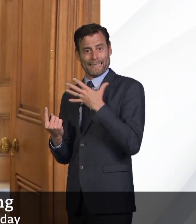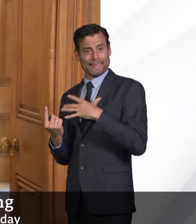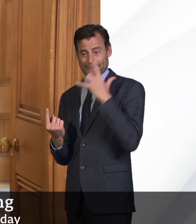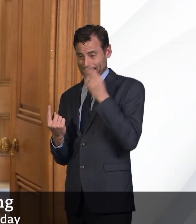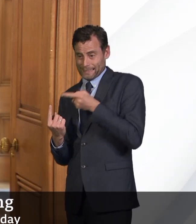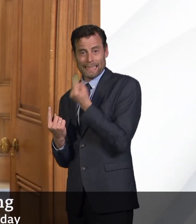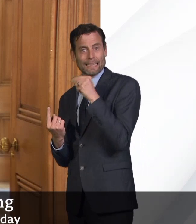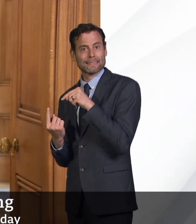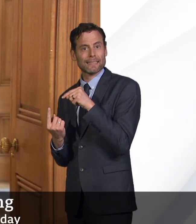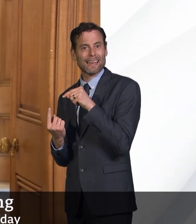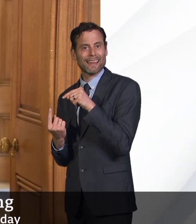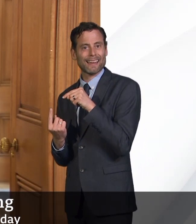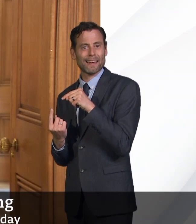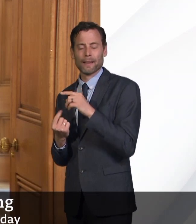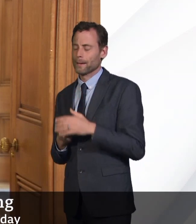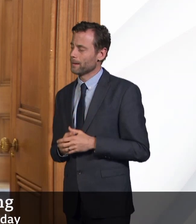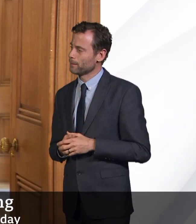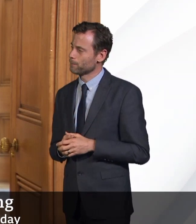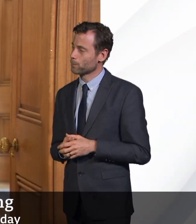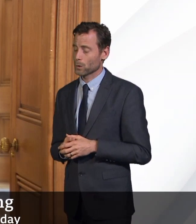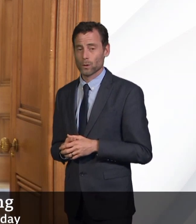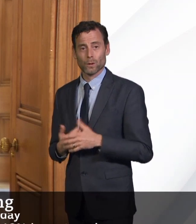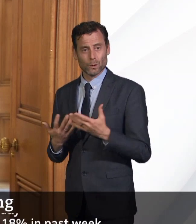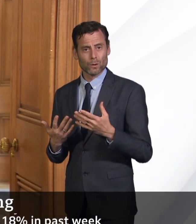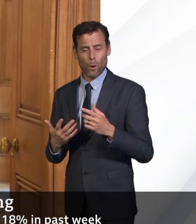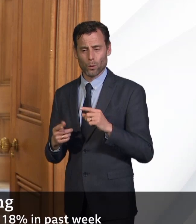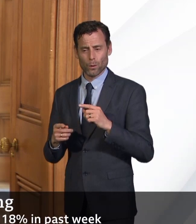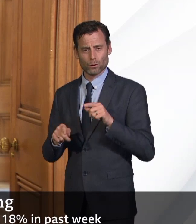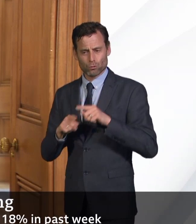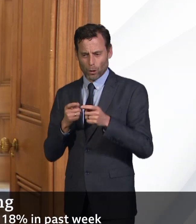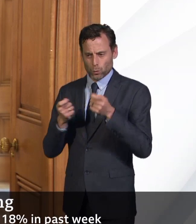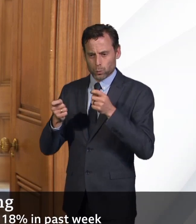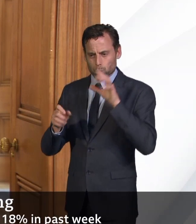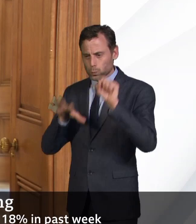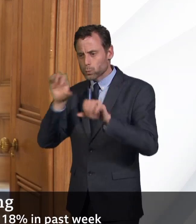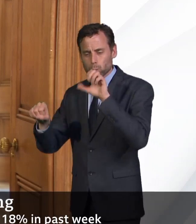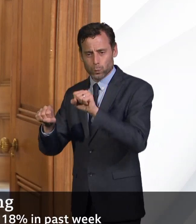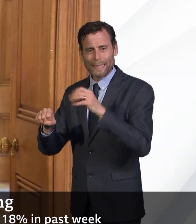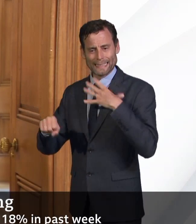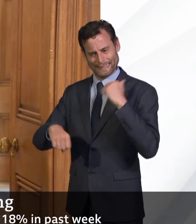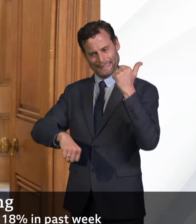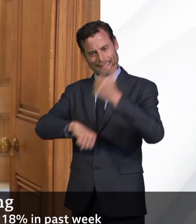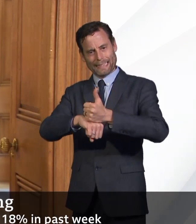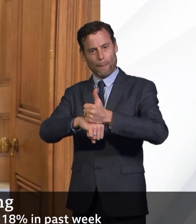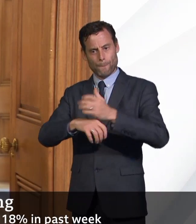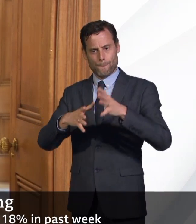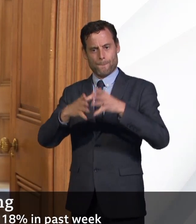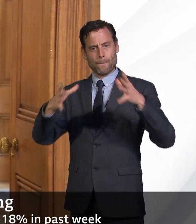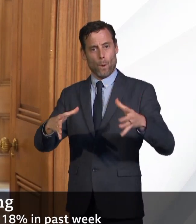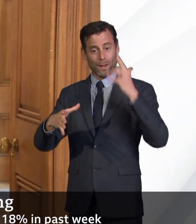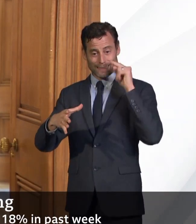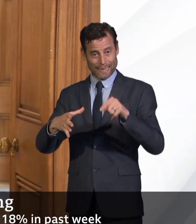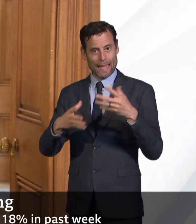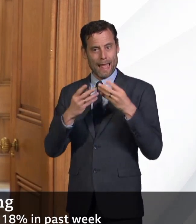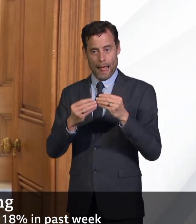start to roll out some of these smart approaches well, having that test capacity will be quite